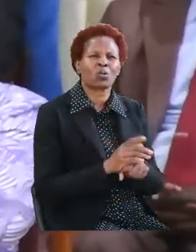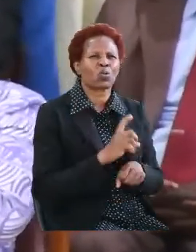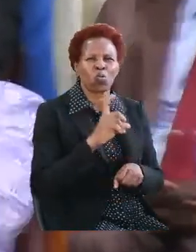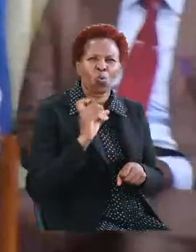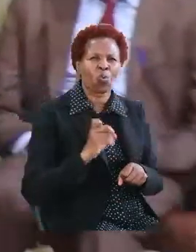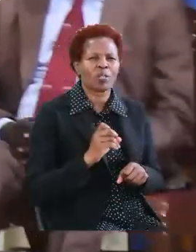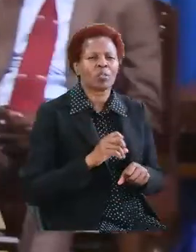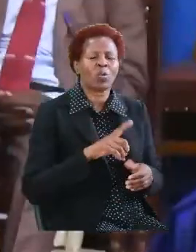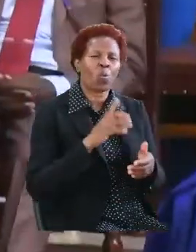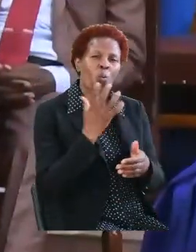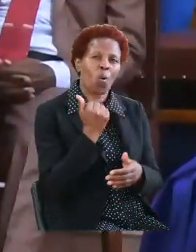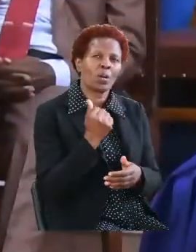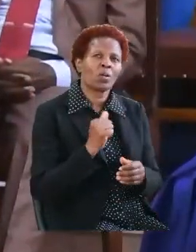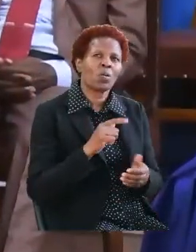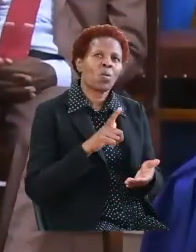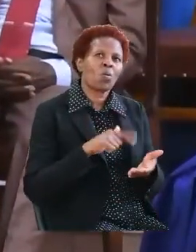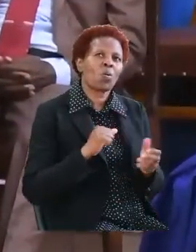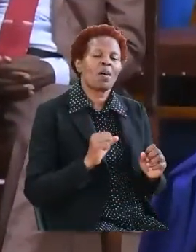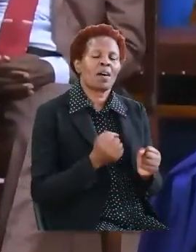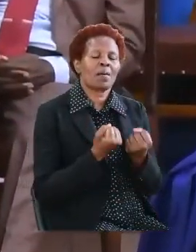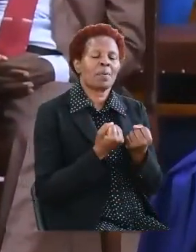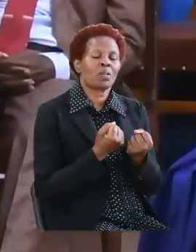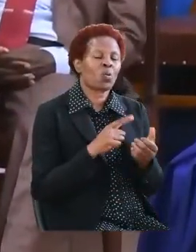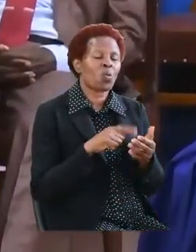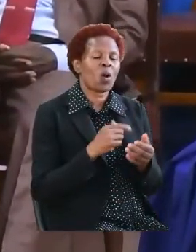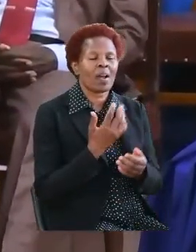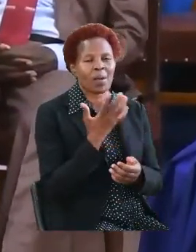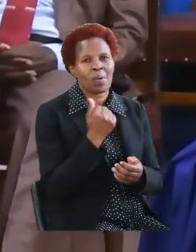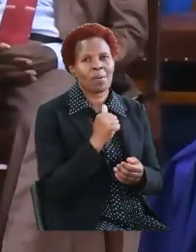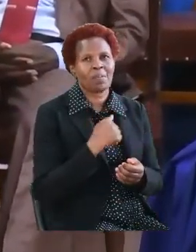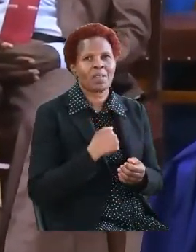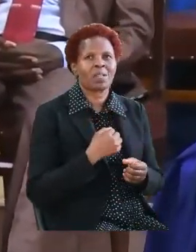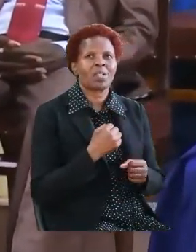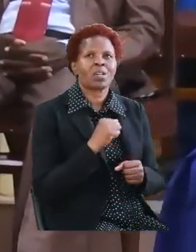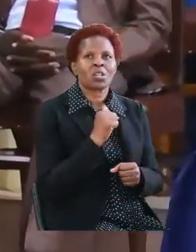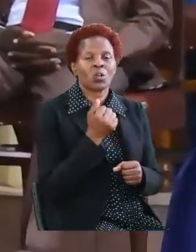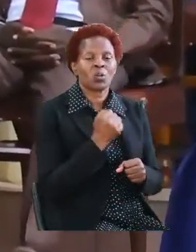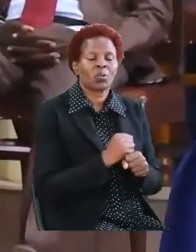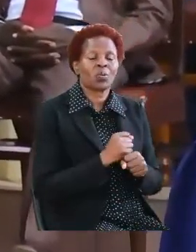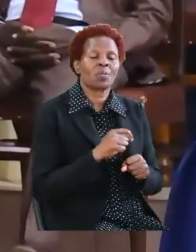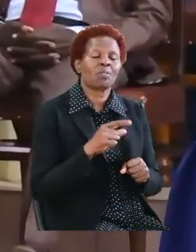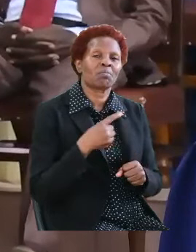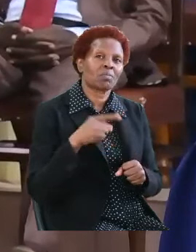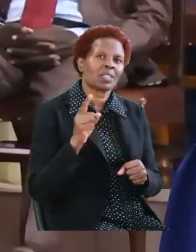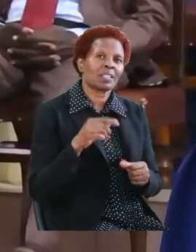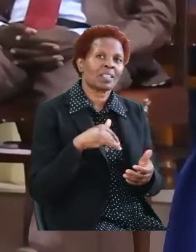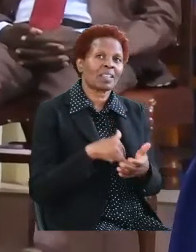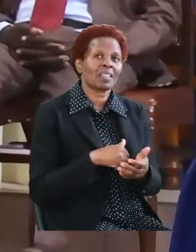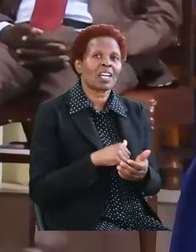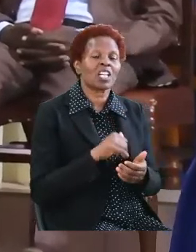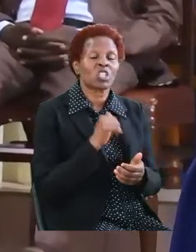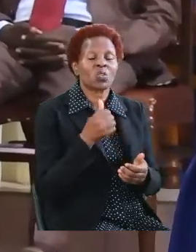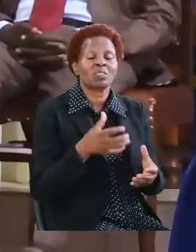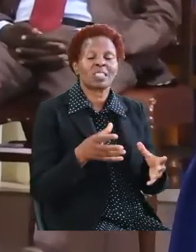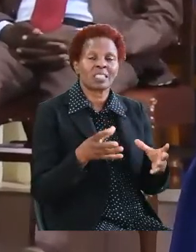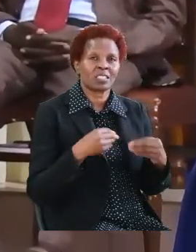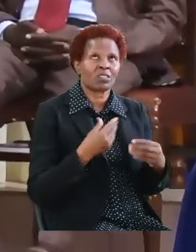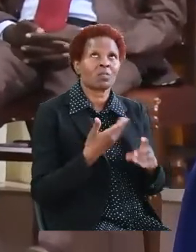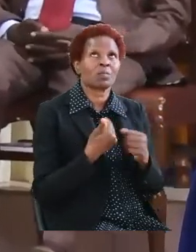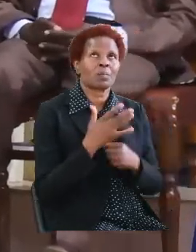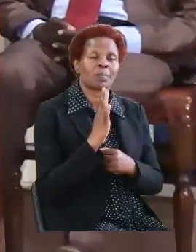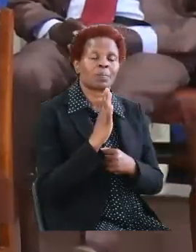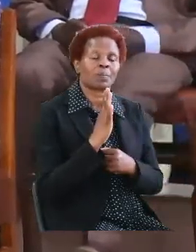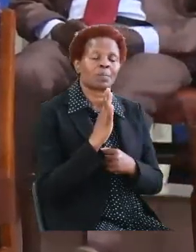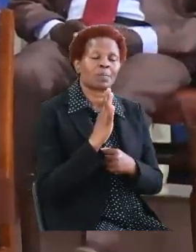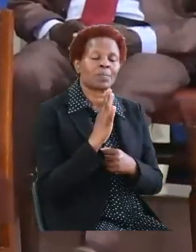is happening to us? What am I not doing right that I'm not receiving that which you have promised?